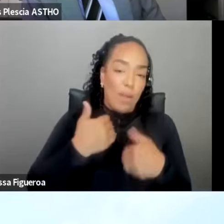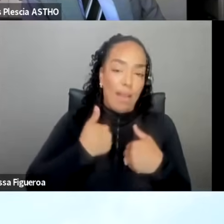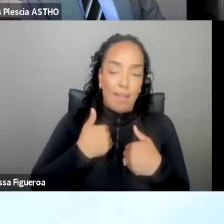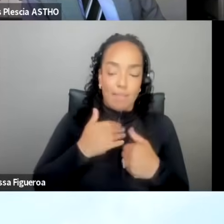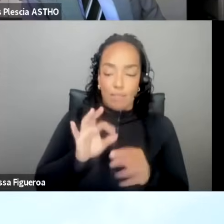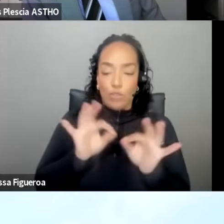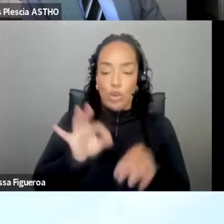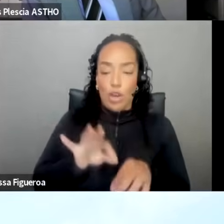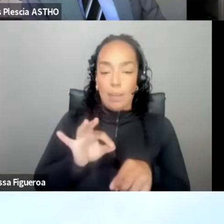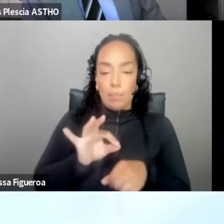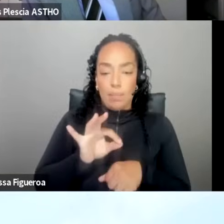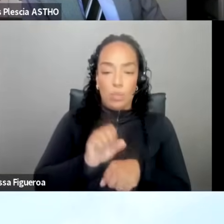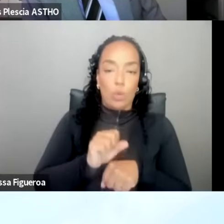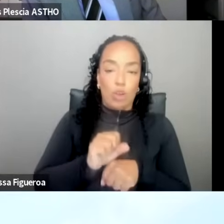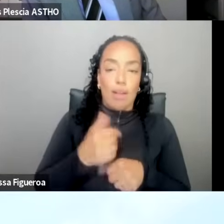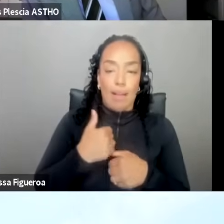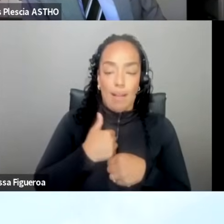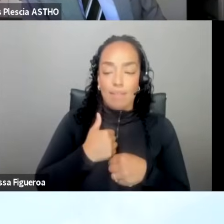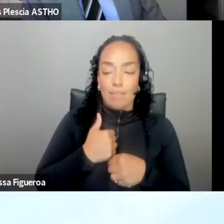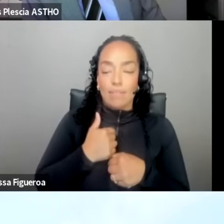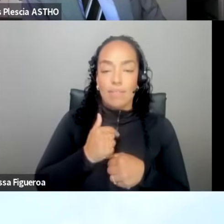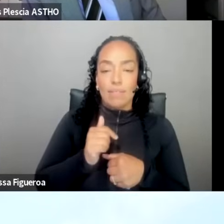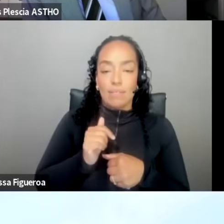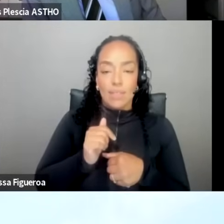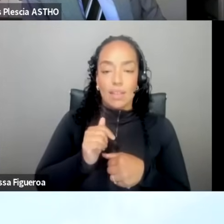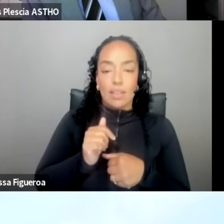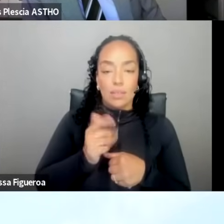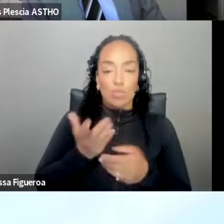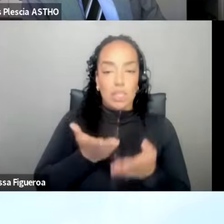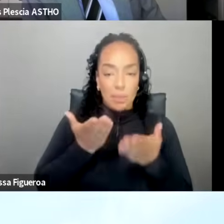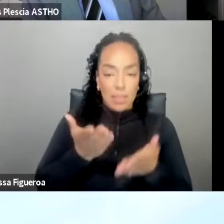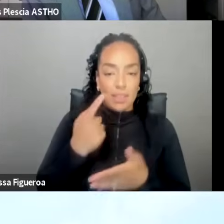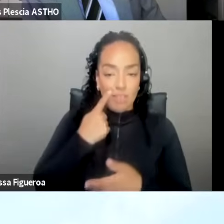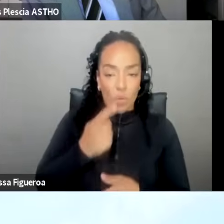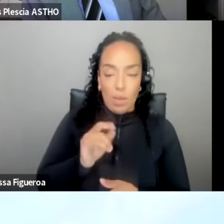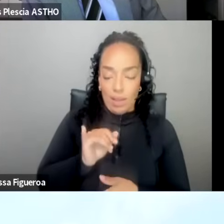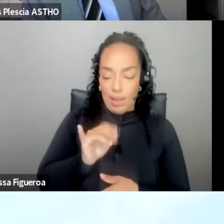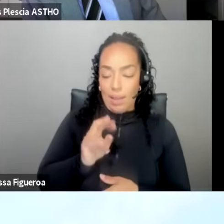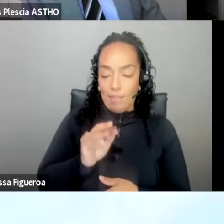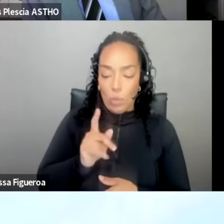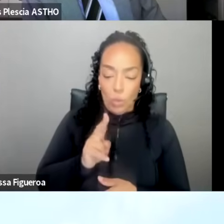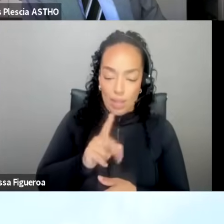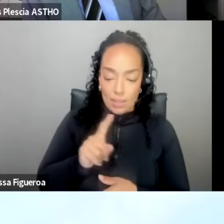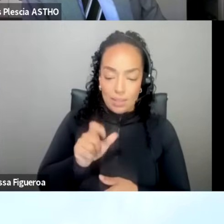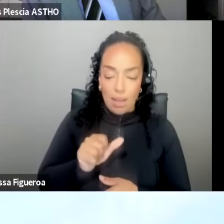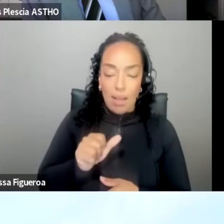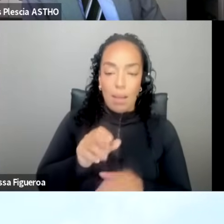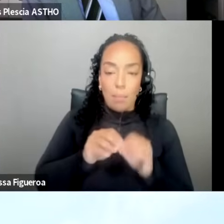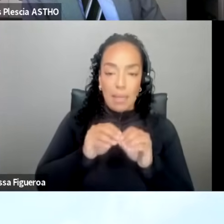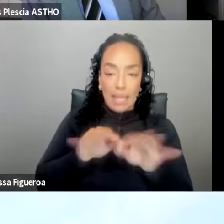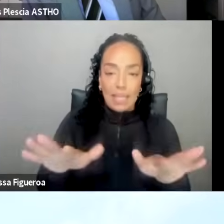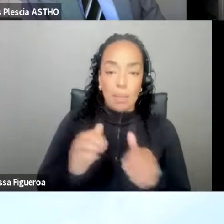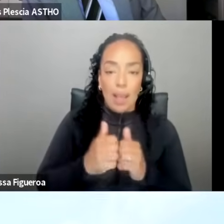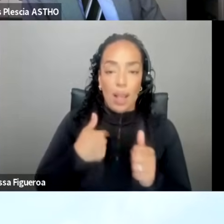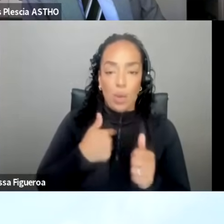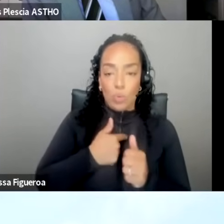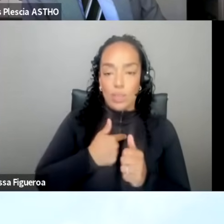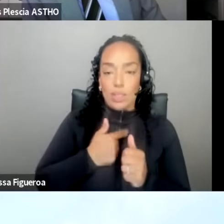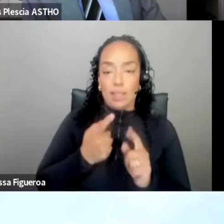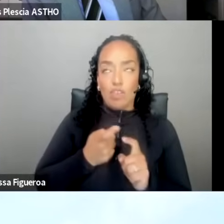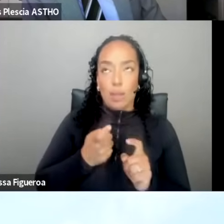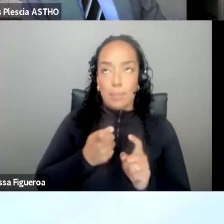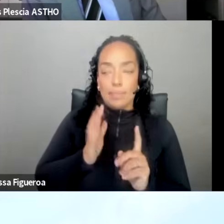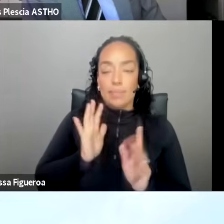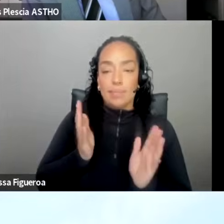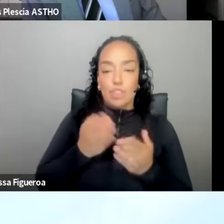have interim recommendations for influenza in an influenza pandemic of how we would, again, kind of from a general